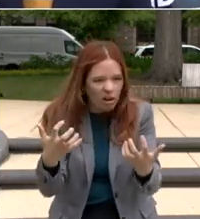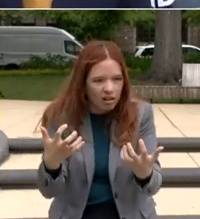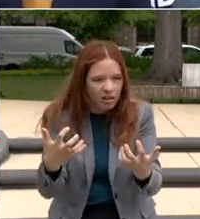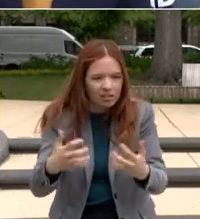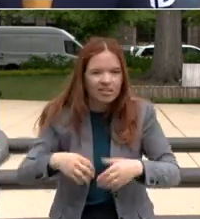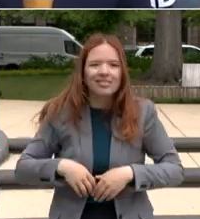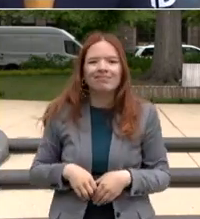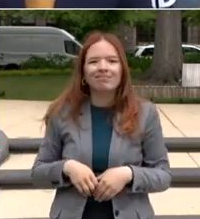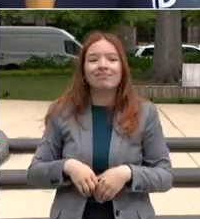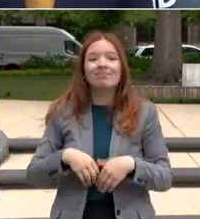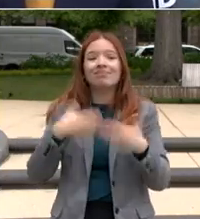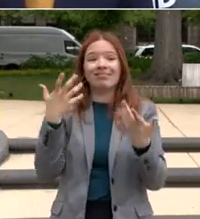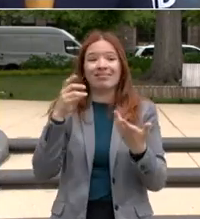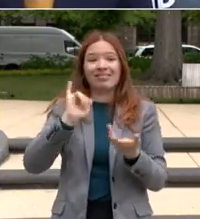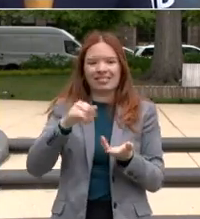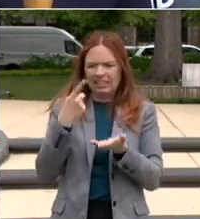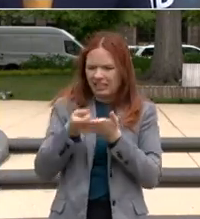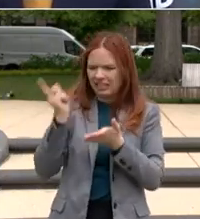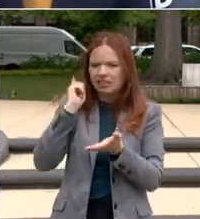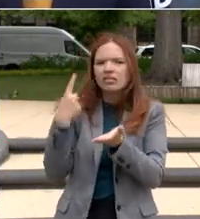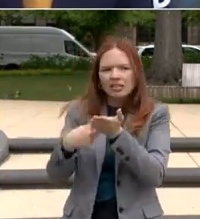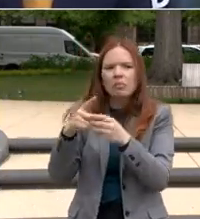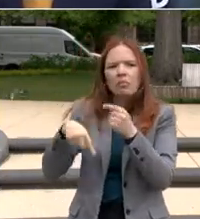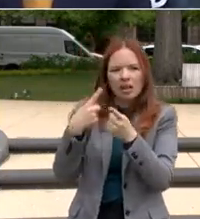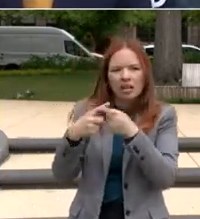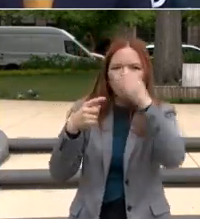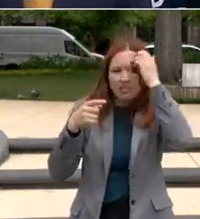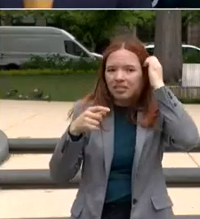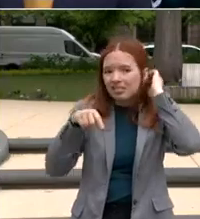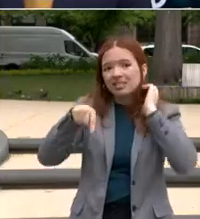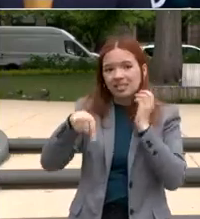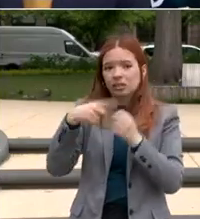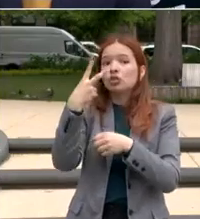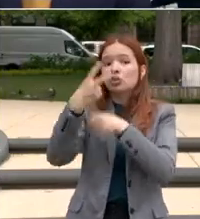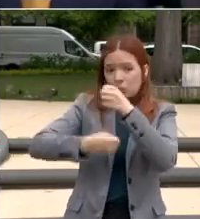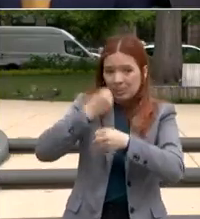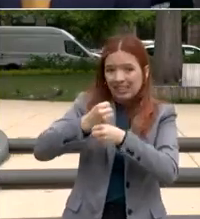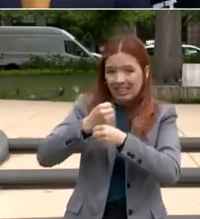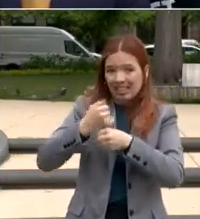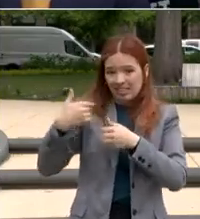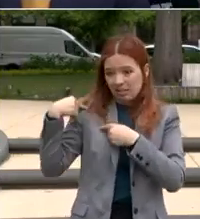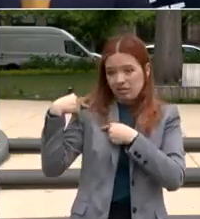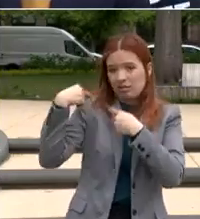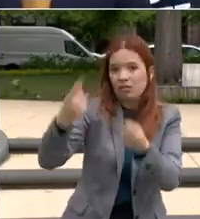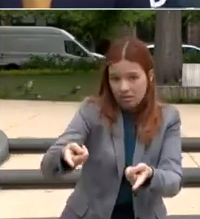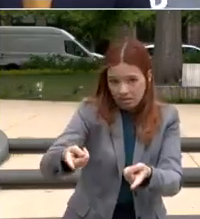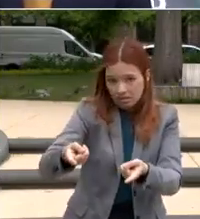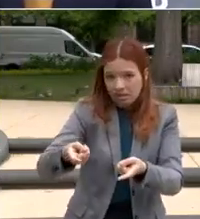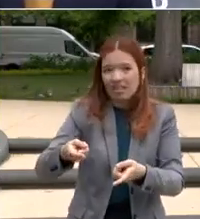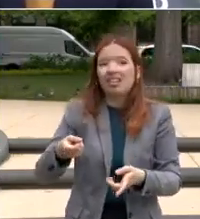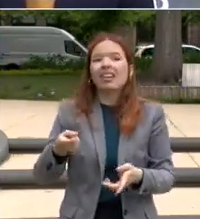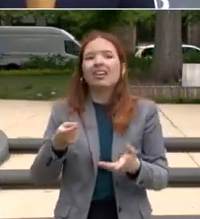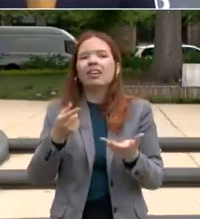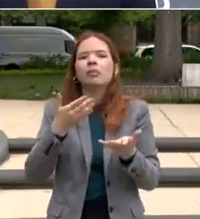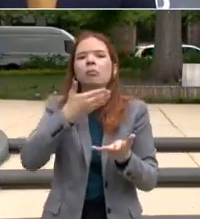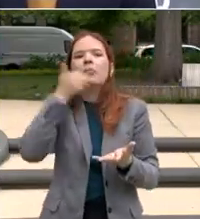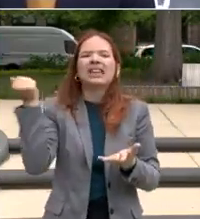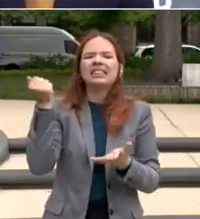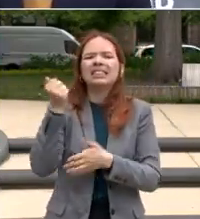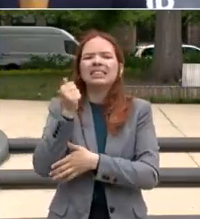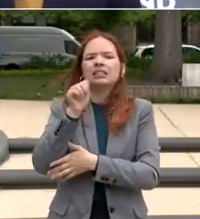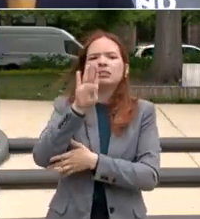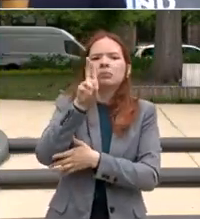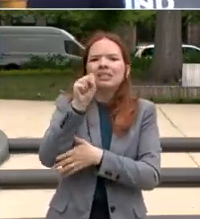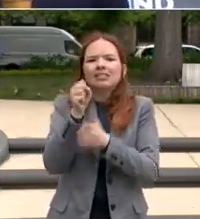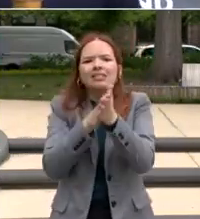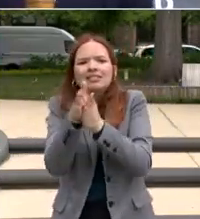been working on it for the past 2 years, their Better Bus Initiative. And that's focused on all